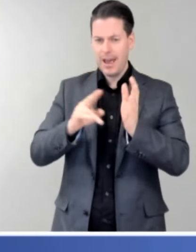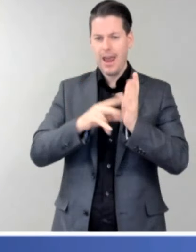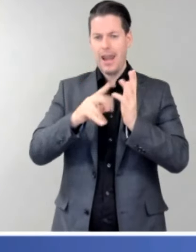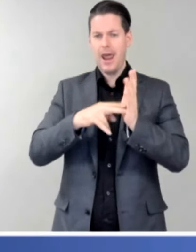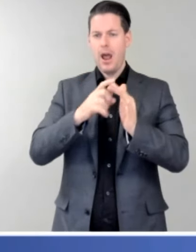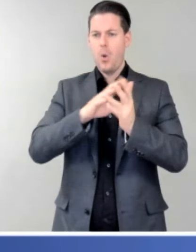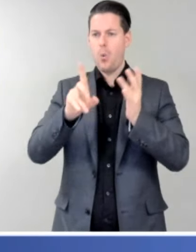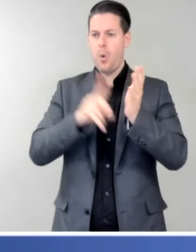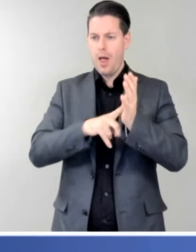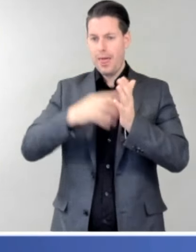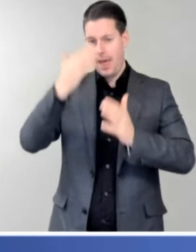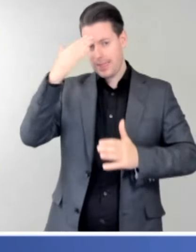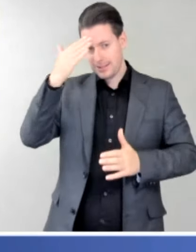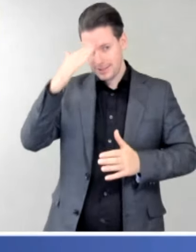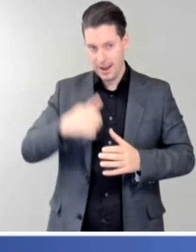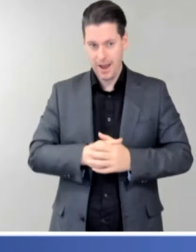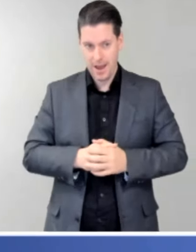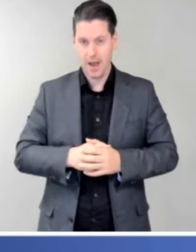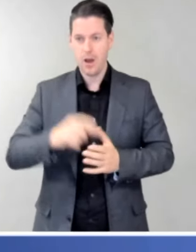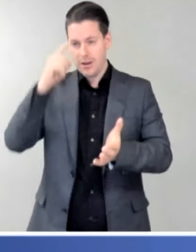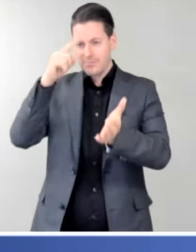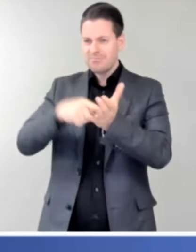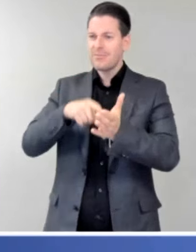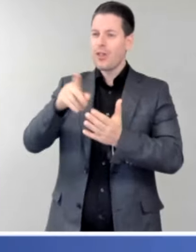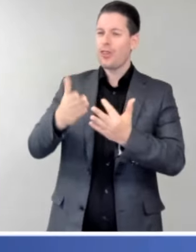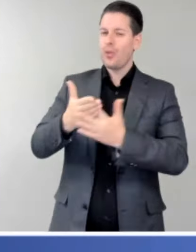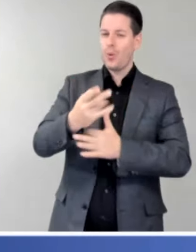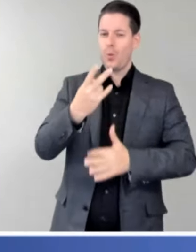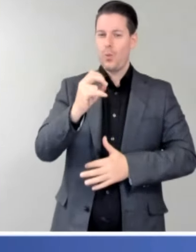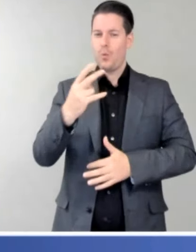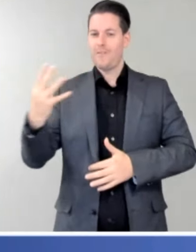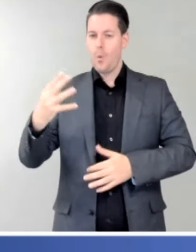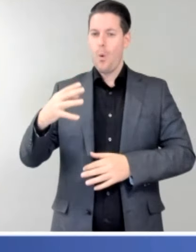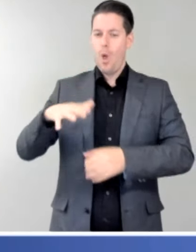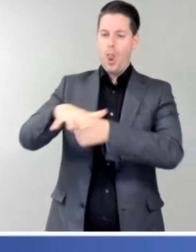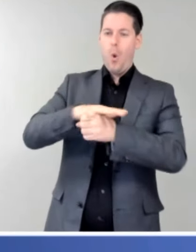as 2024 ACT Local Hero. Thank you, Ms Walker.